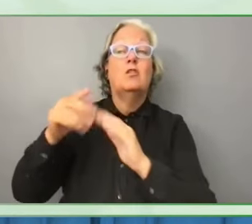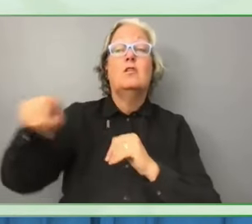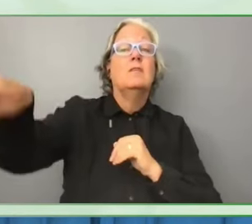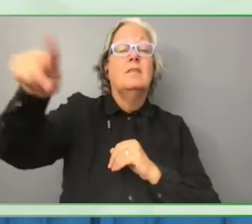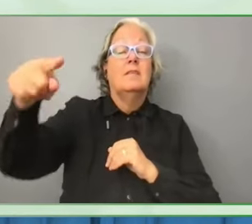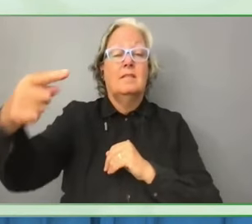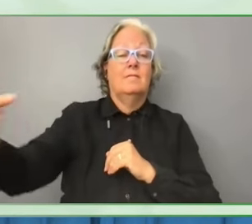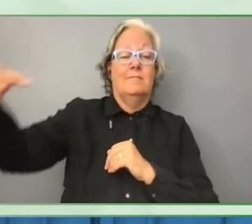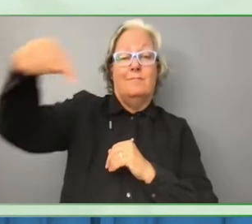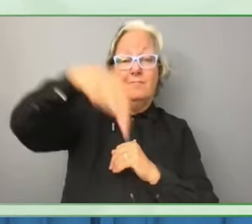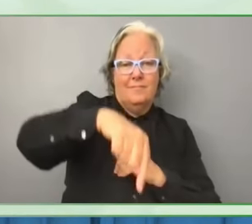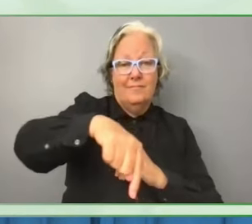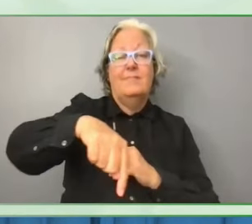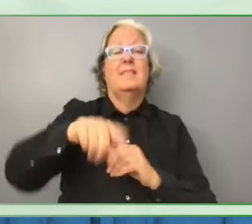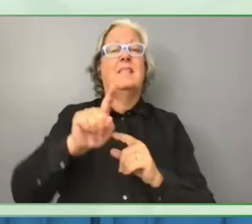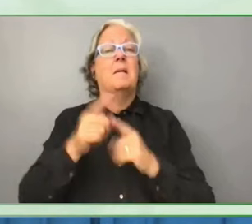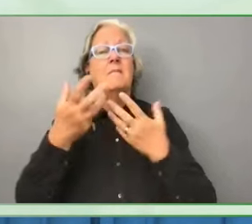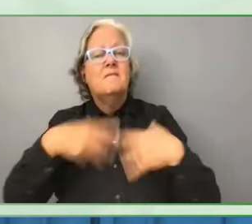in their family.